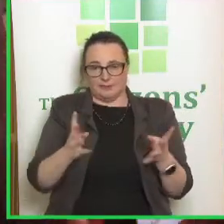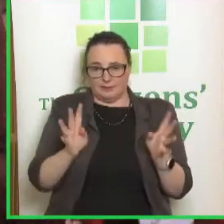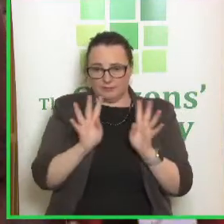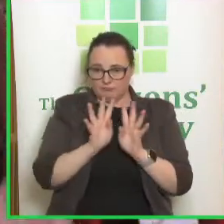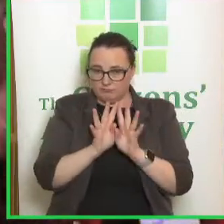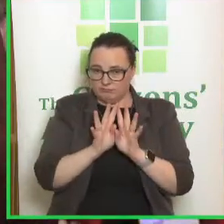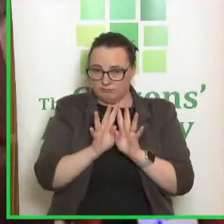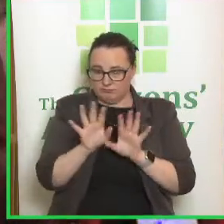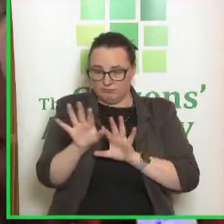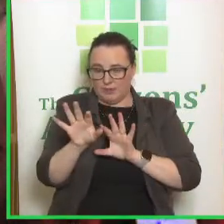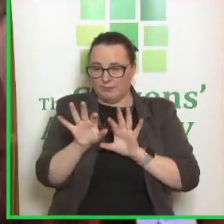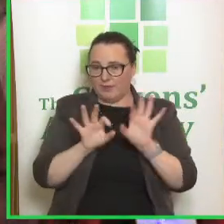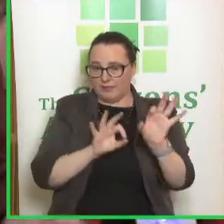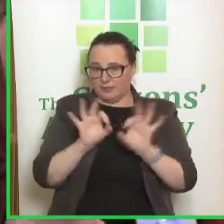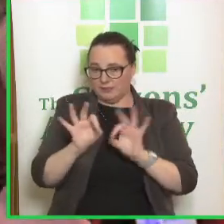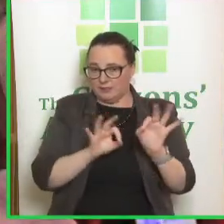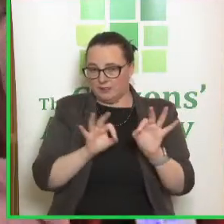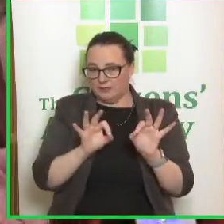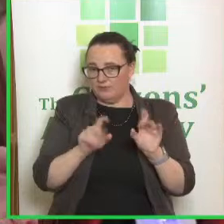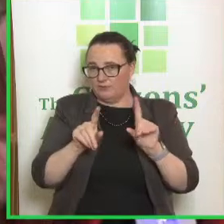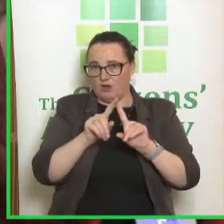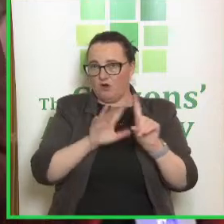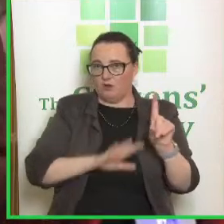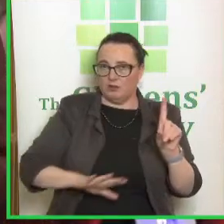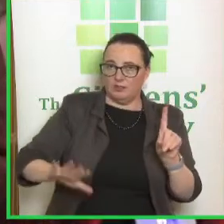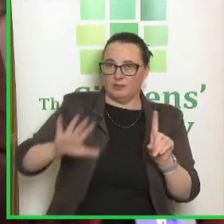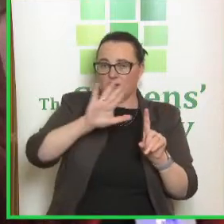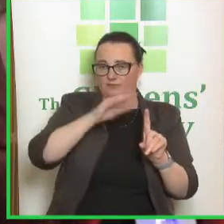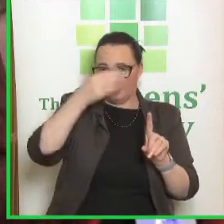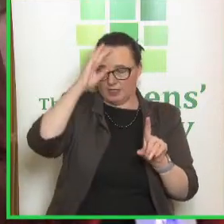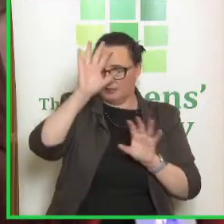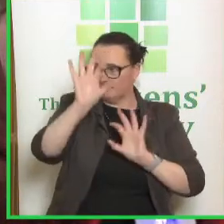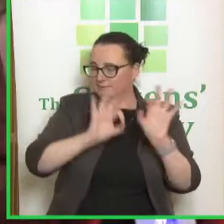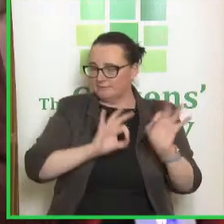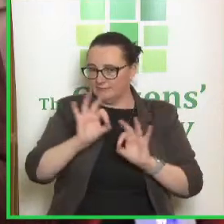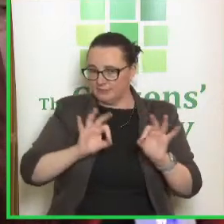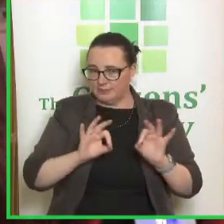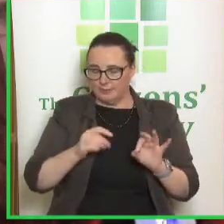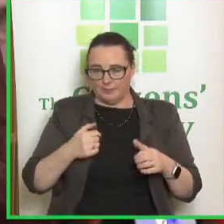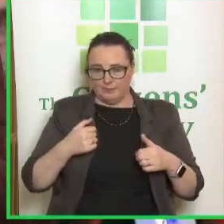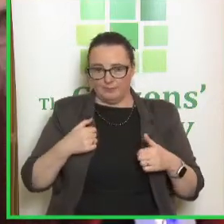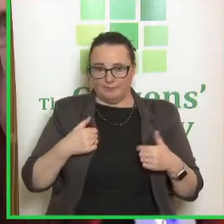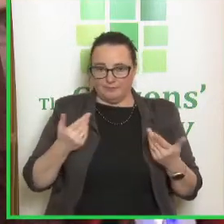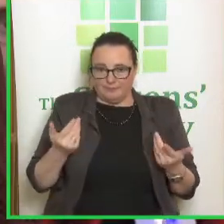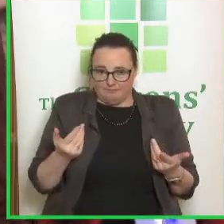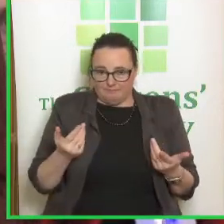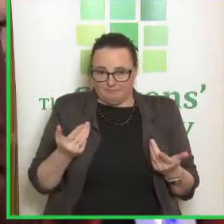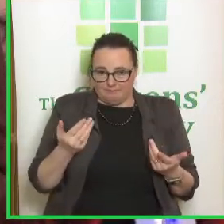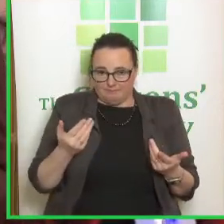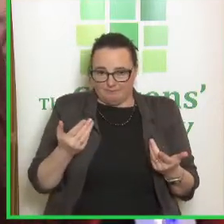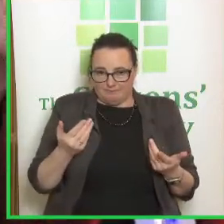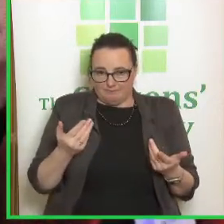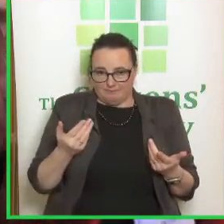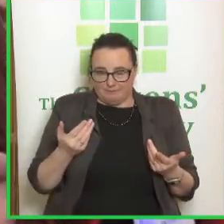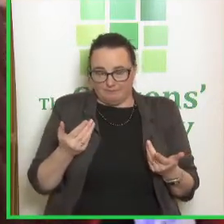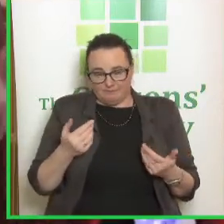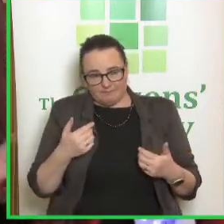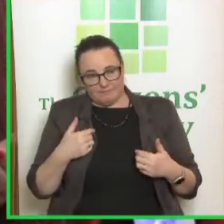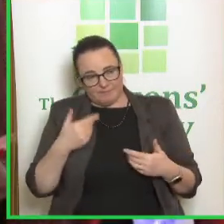who were picked from all corners of Ireland, and it makes me so excited going forward because it's coming from a